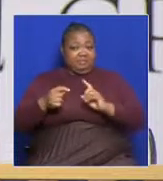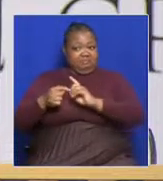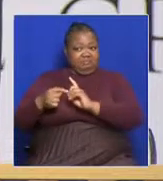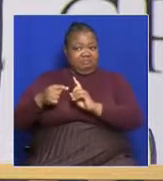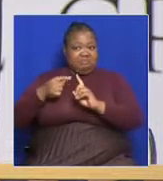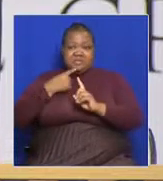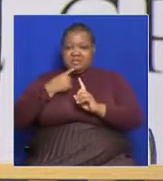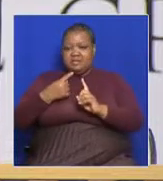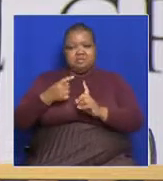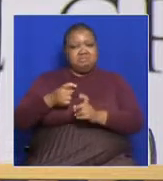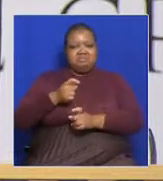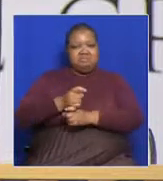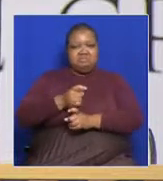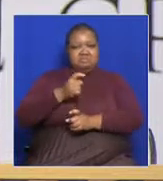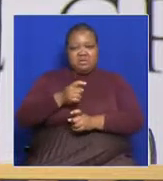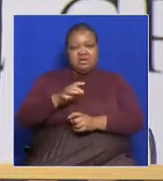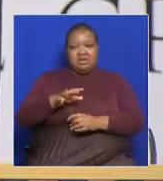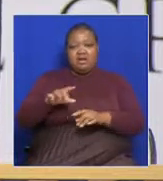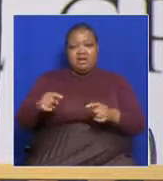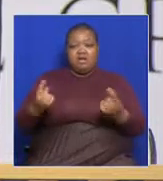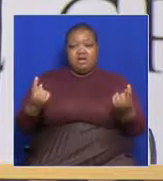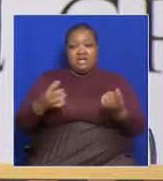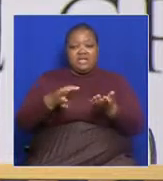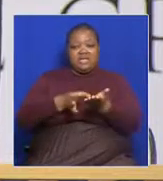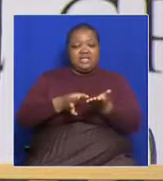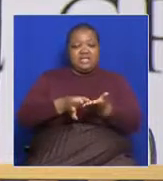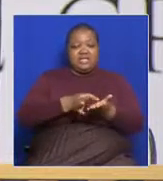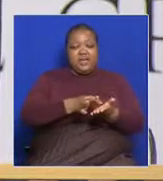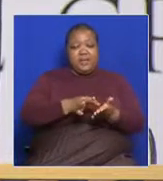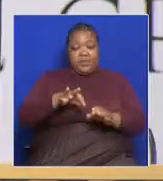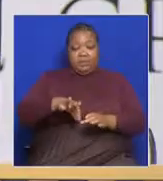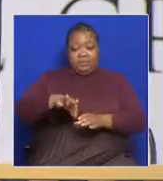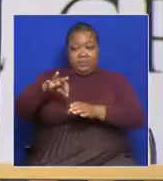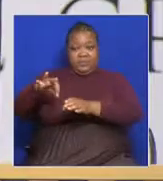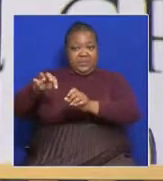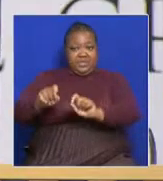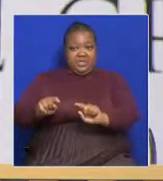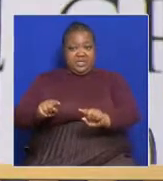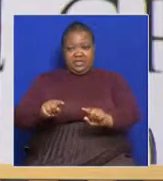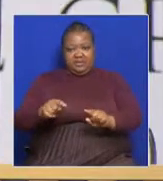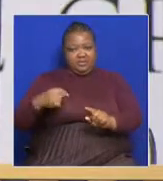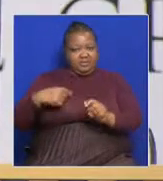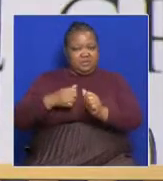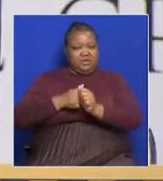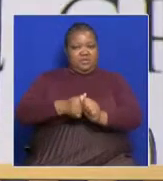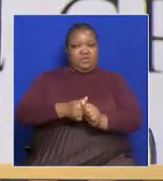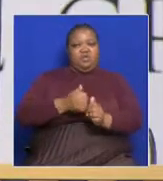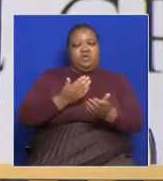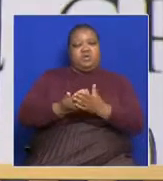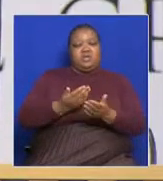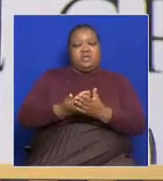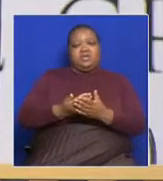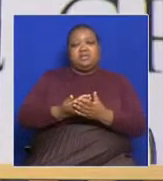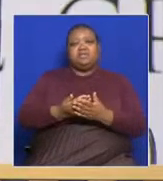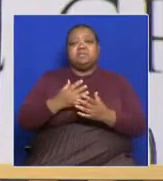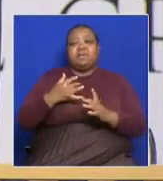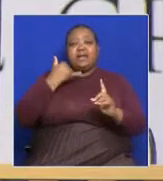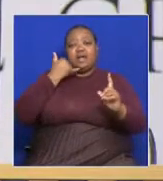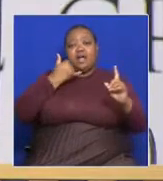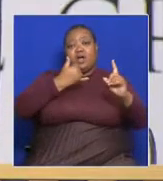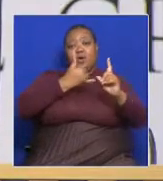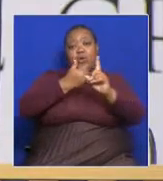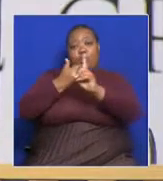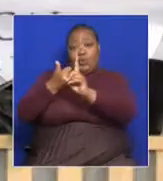because you're not supposed to take samples in that fashion, I would have adhered to it. But I am saying I called her. She did explain